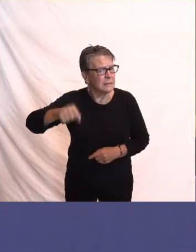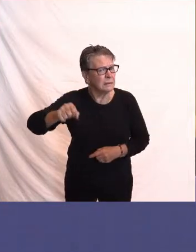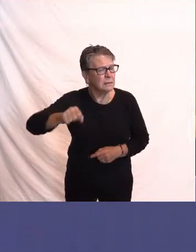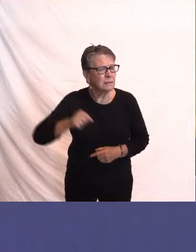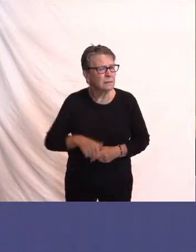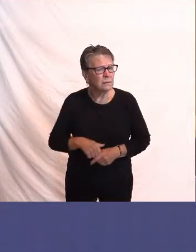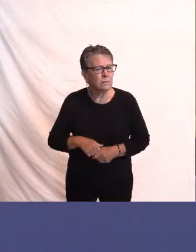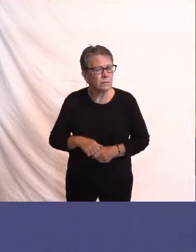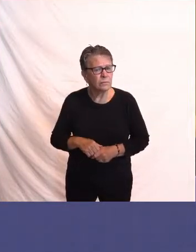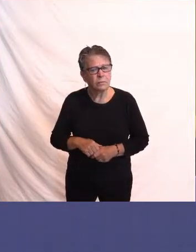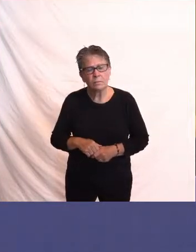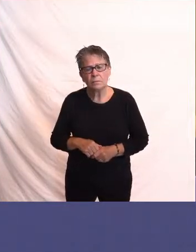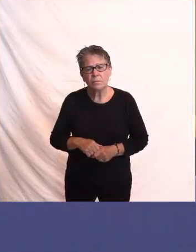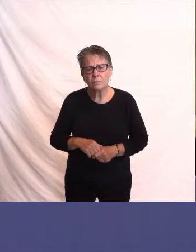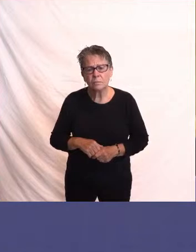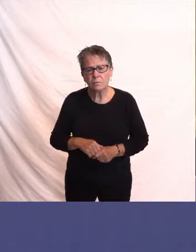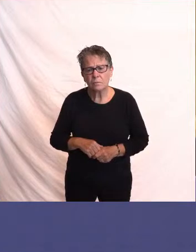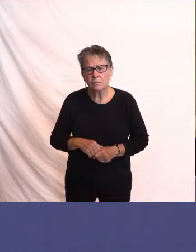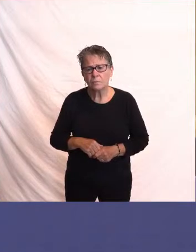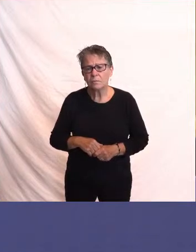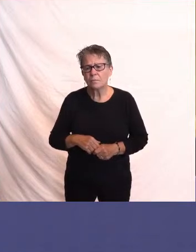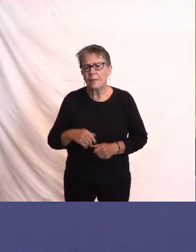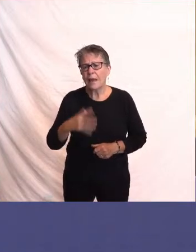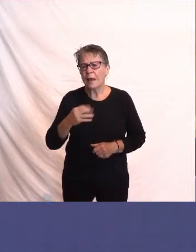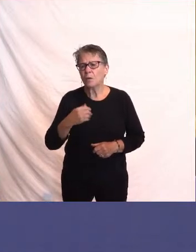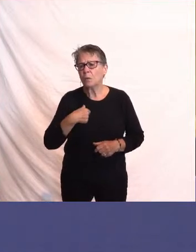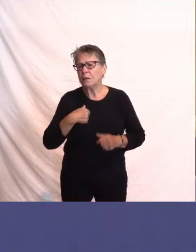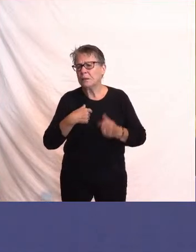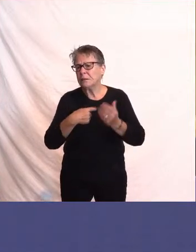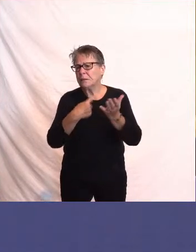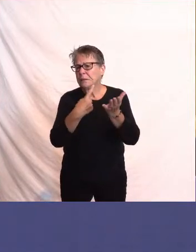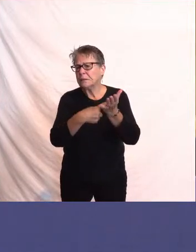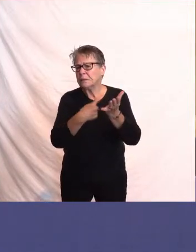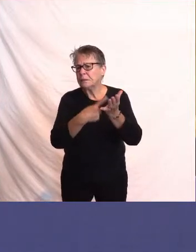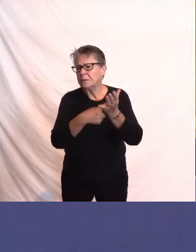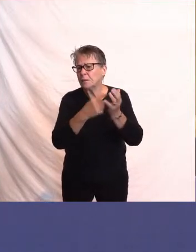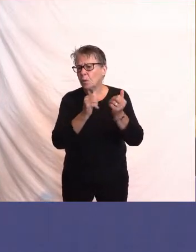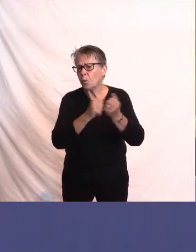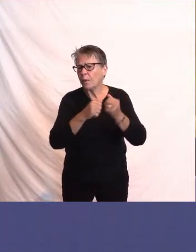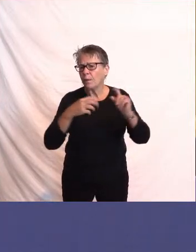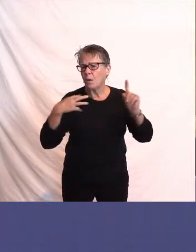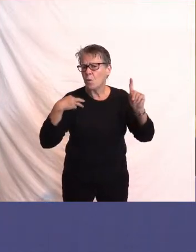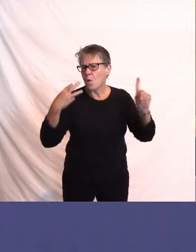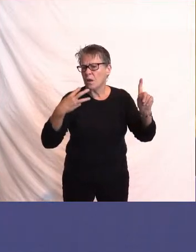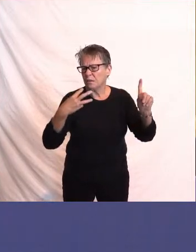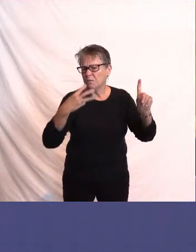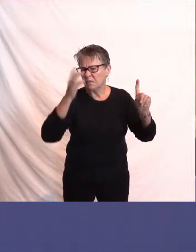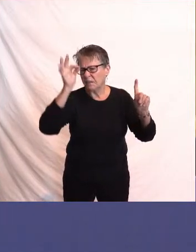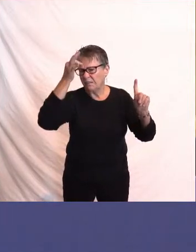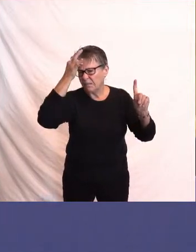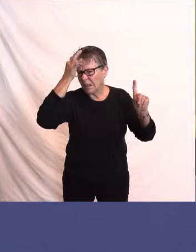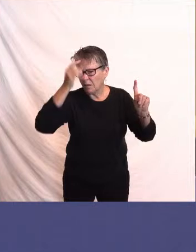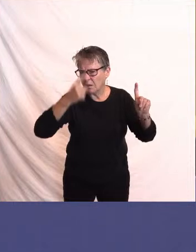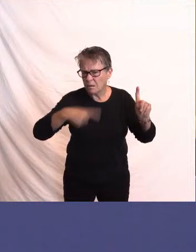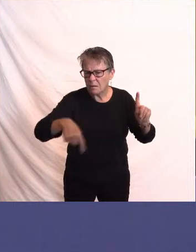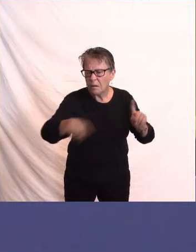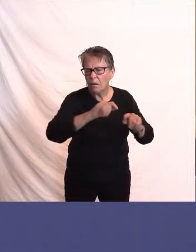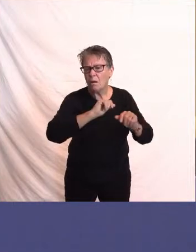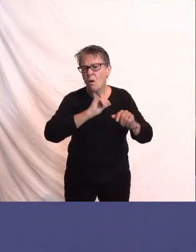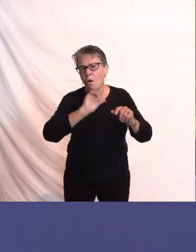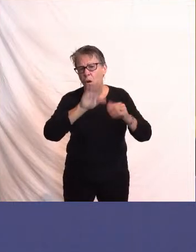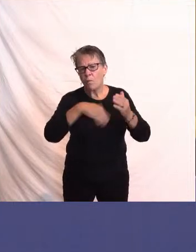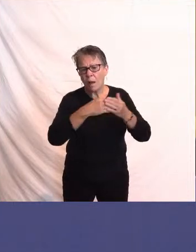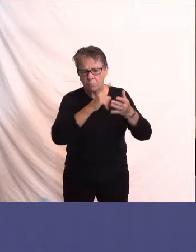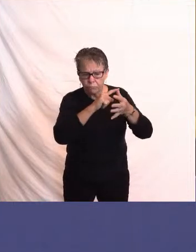on infrastructure, reconciliation, COVID, you name it. I'm still in the and